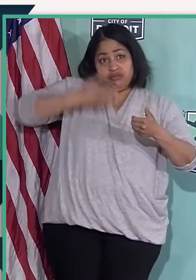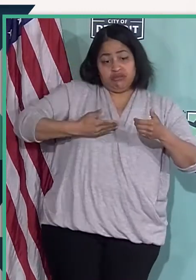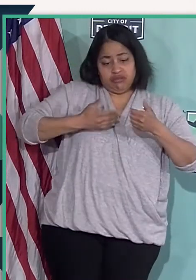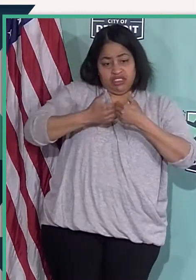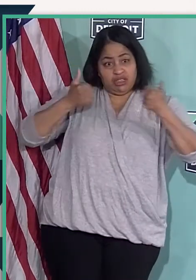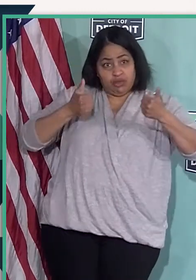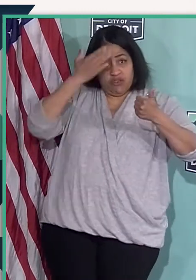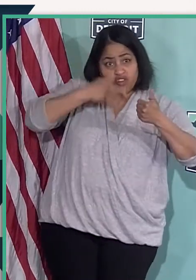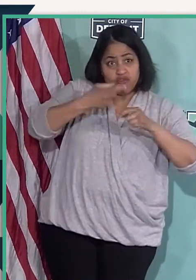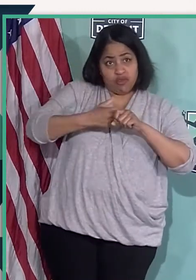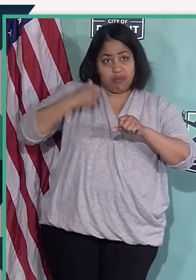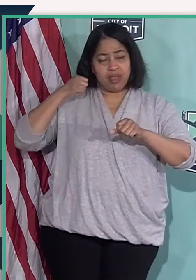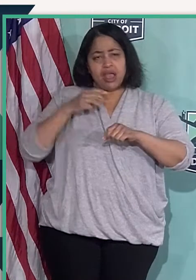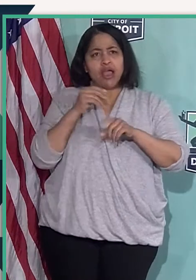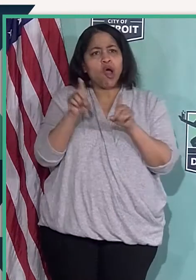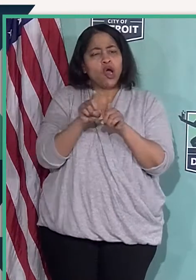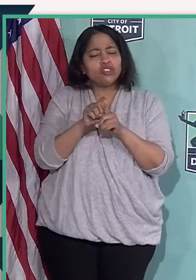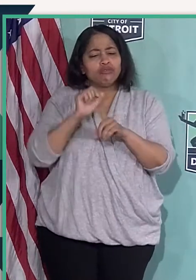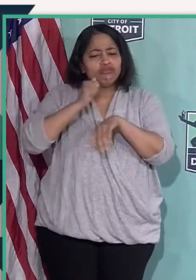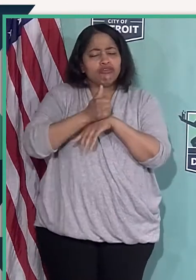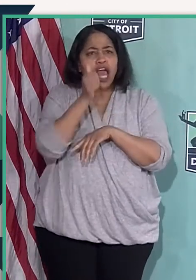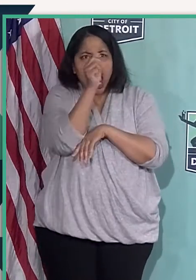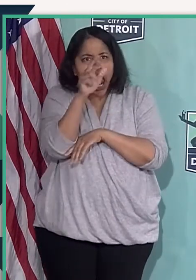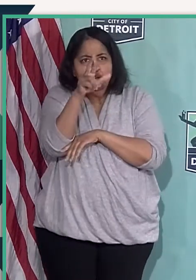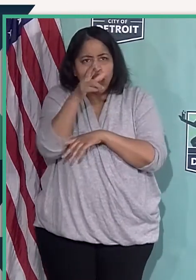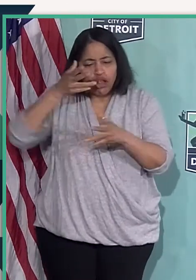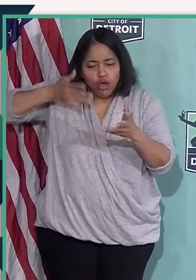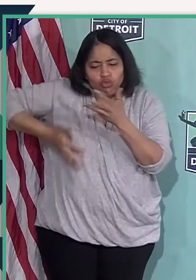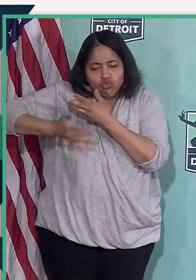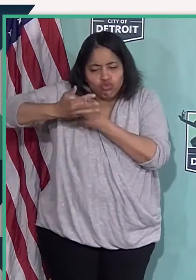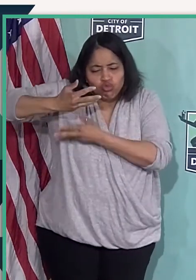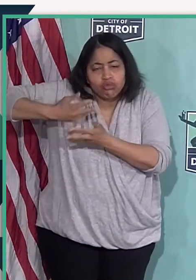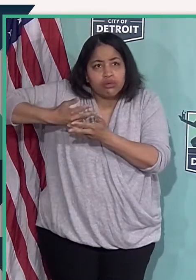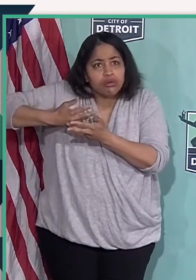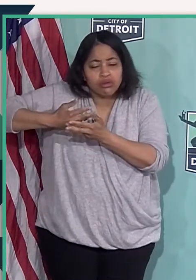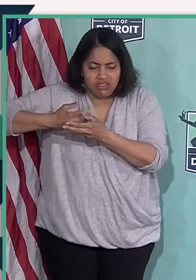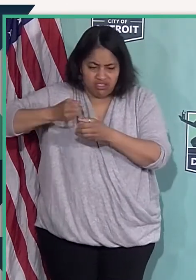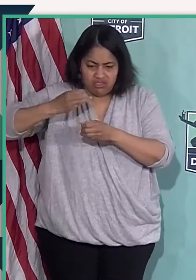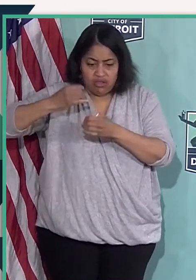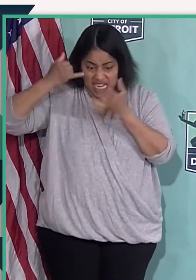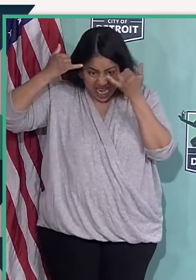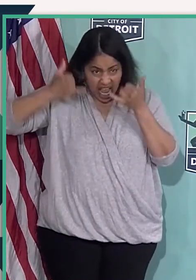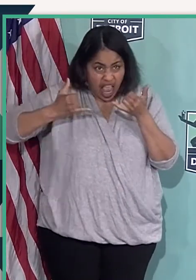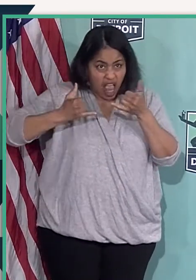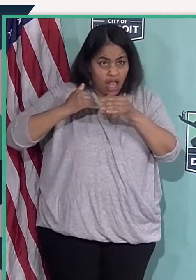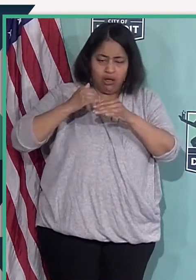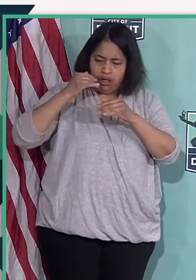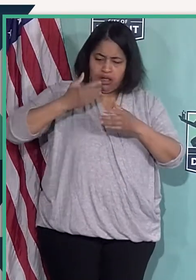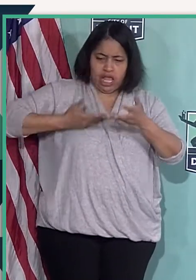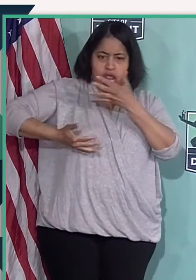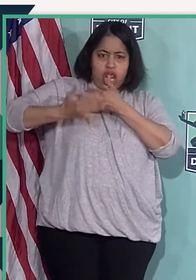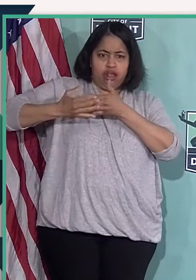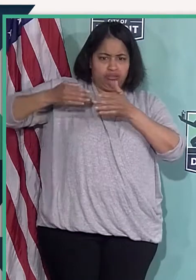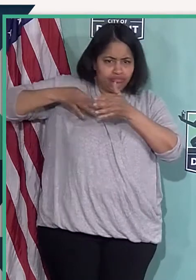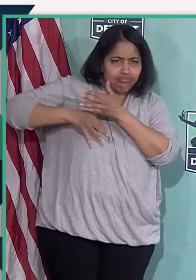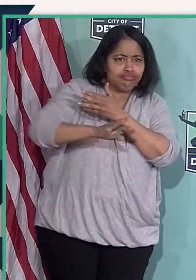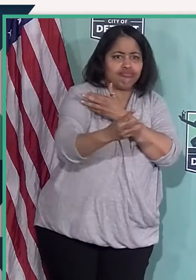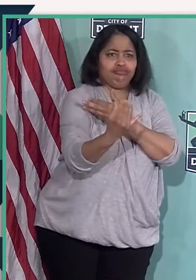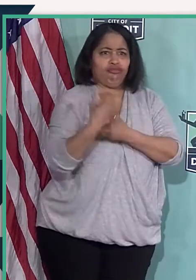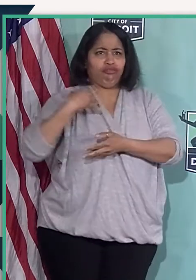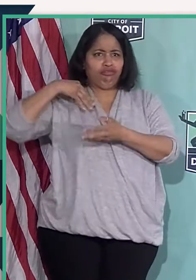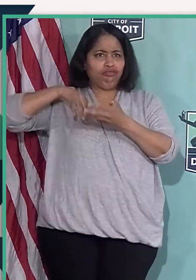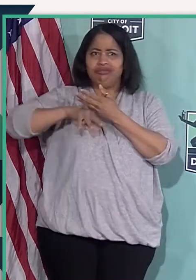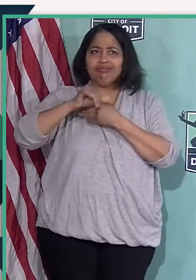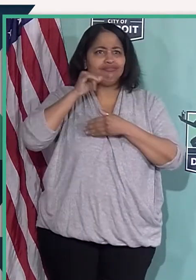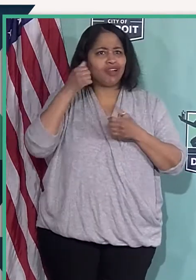handling systems so that the air didn't move from the back to the front, so the drivers could make one run after another and